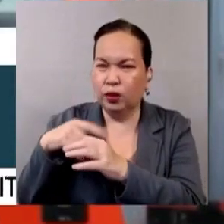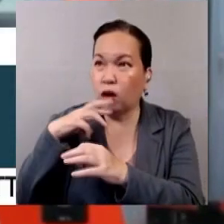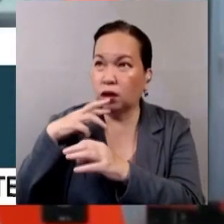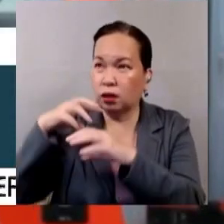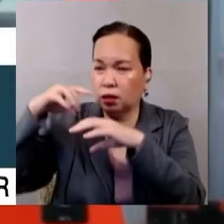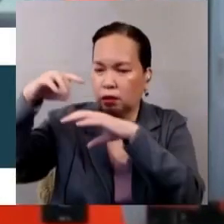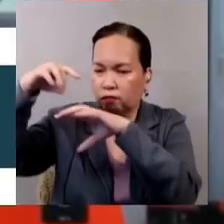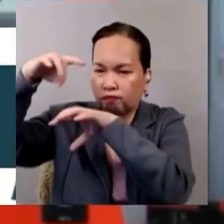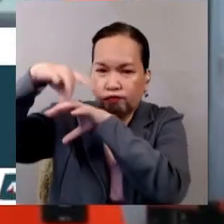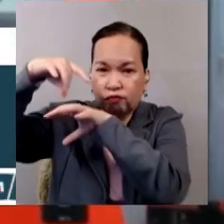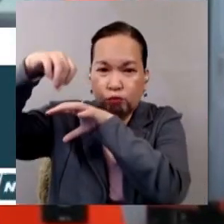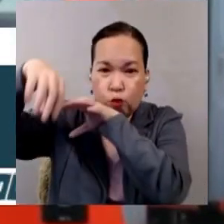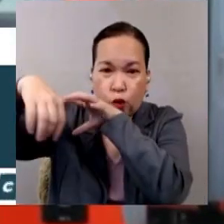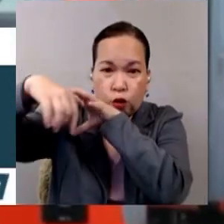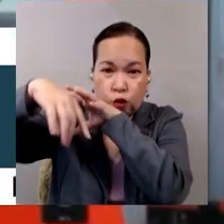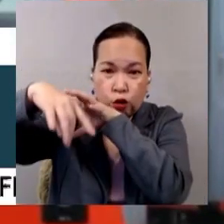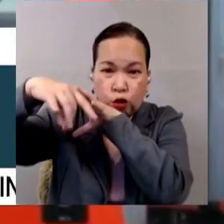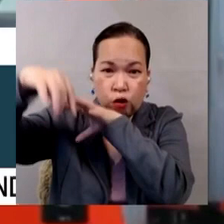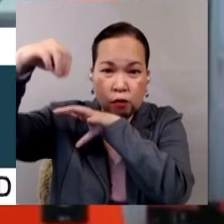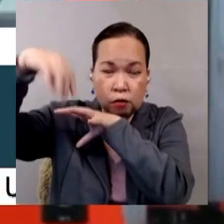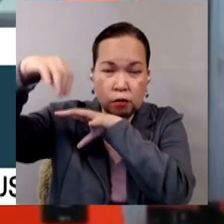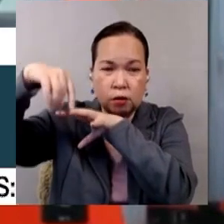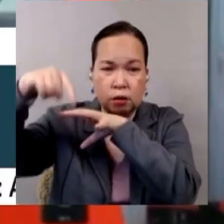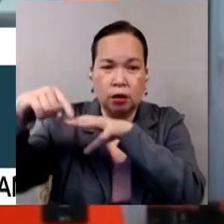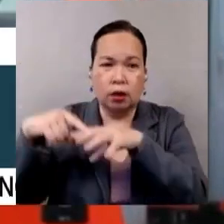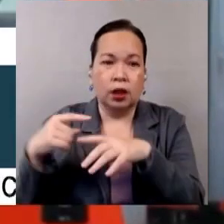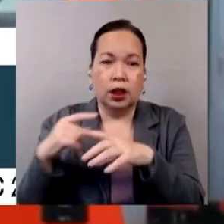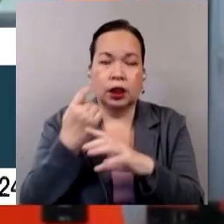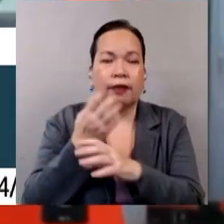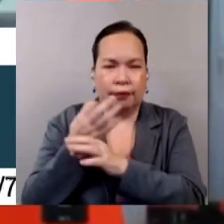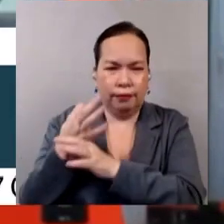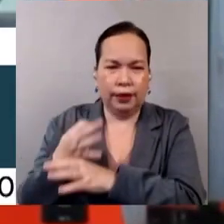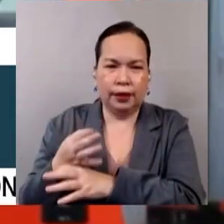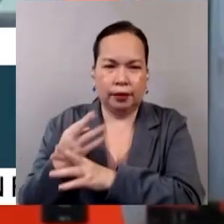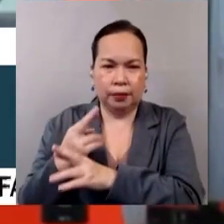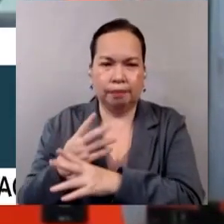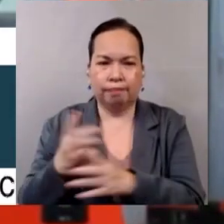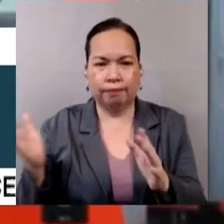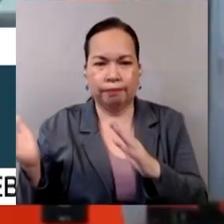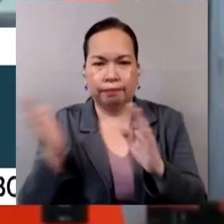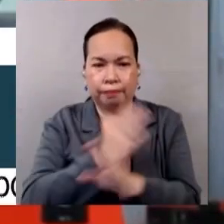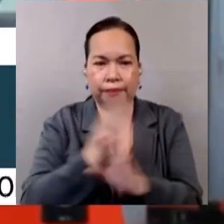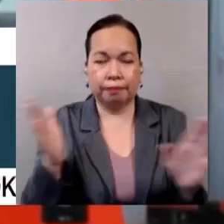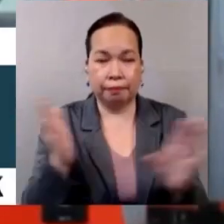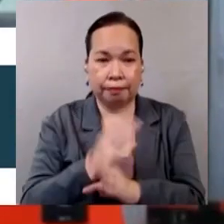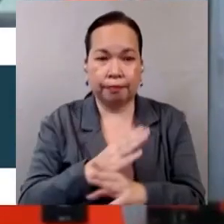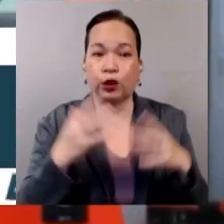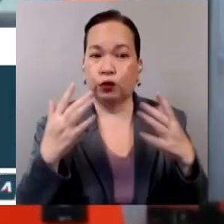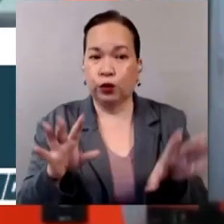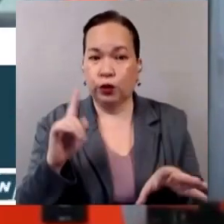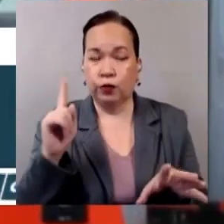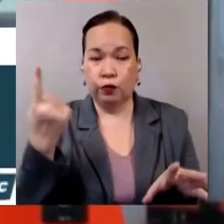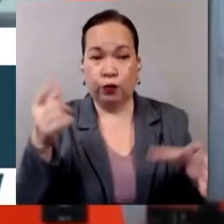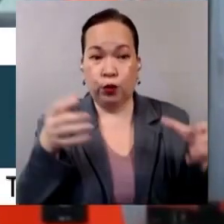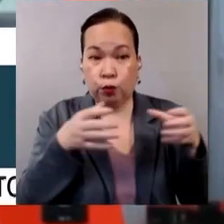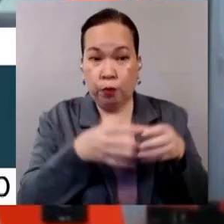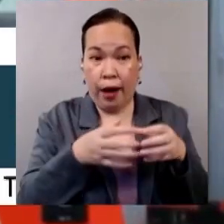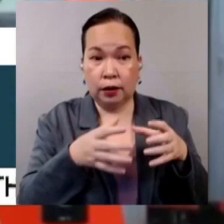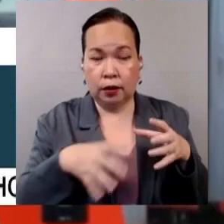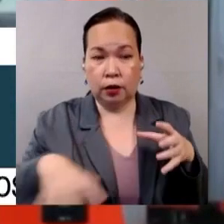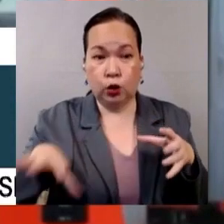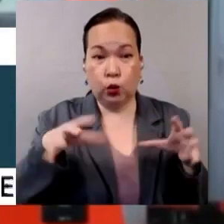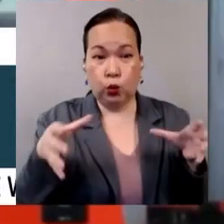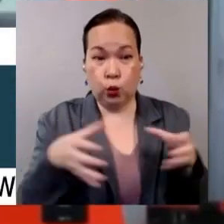issue. The trains are being repaired in batches, no, dahil natapos na yung first batch, kaya ngayon